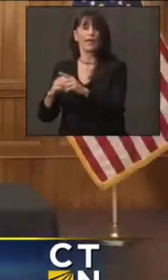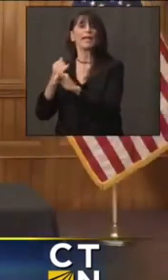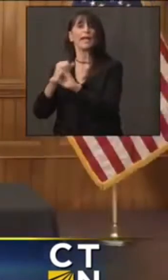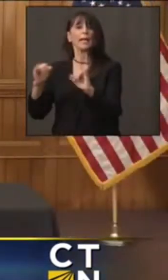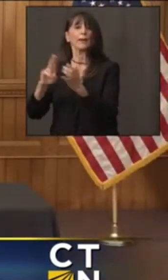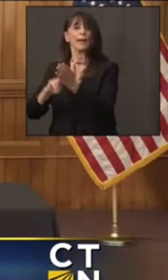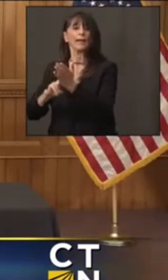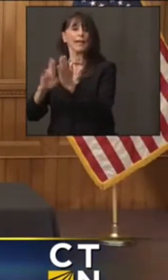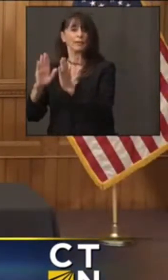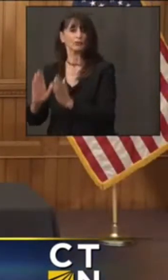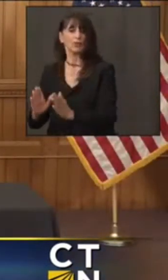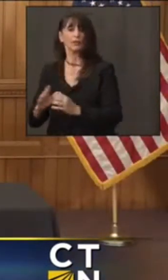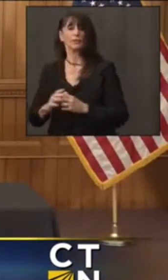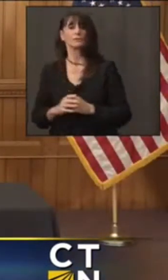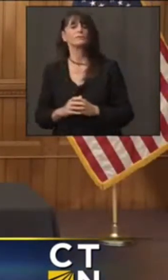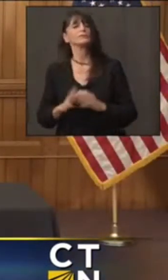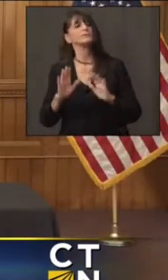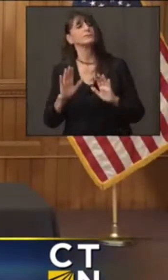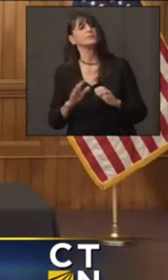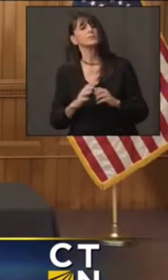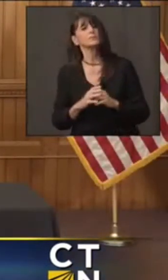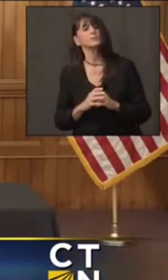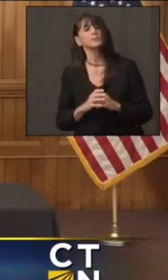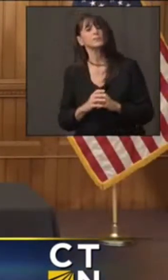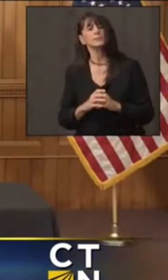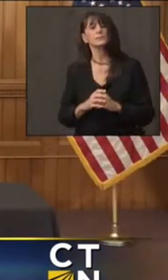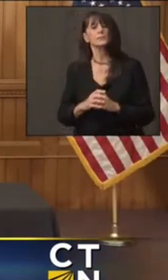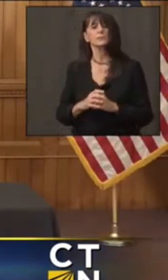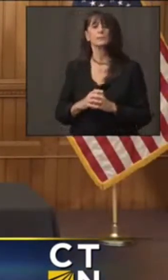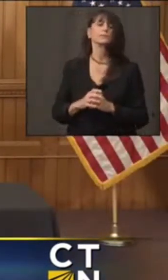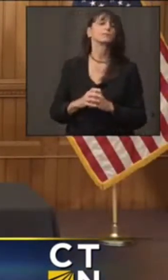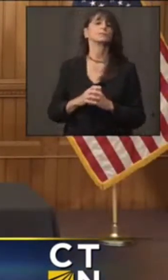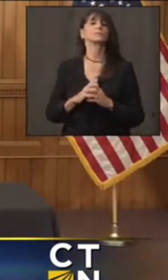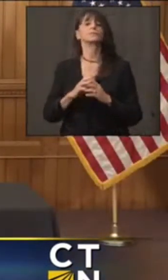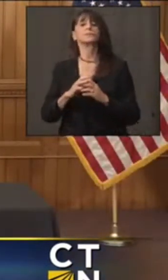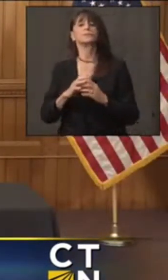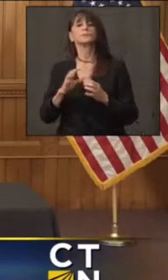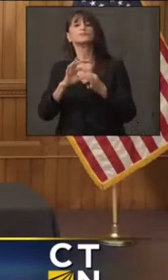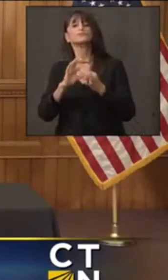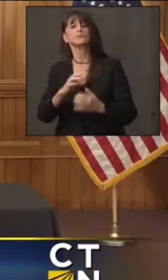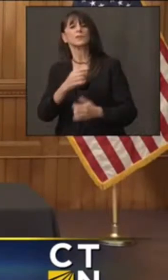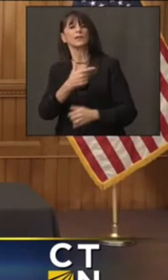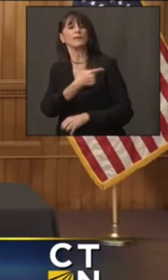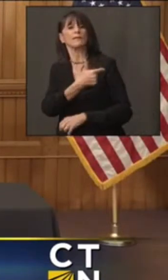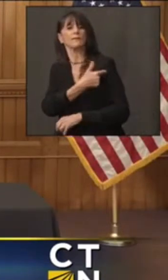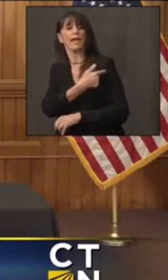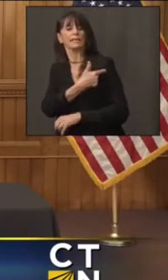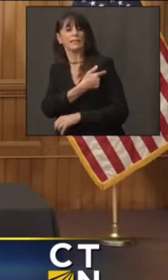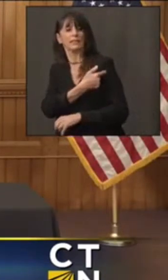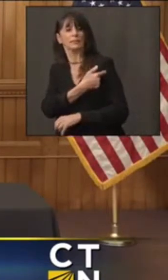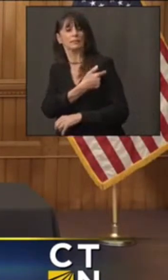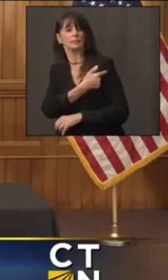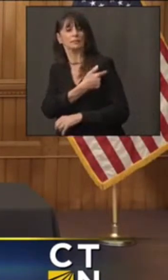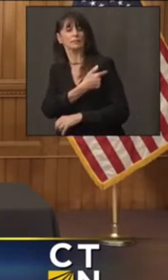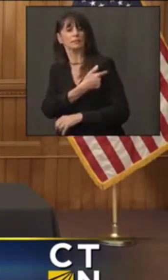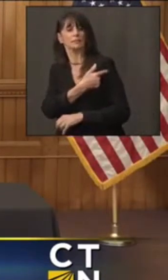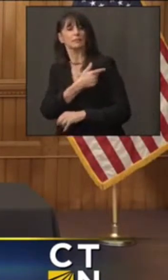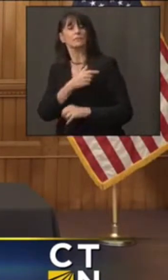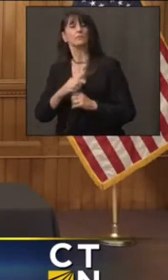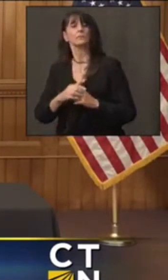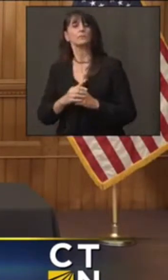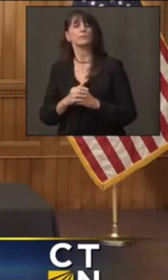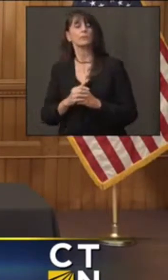And on the subject of vaccines, with the Democrats chastising President Trump